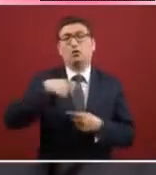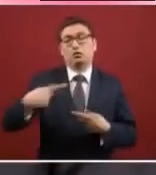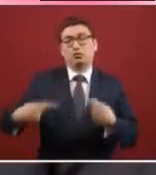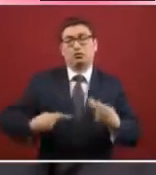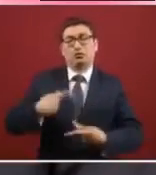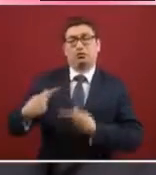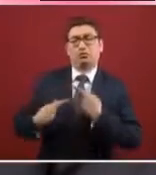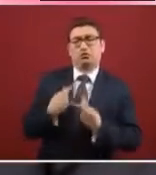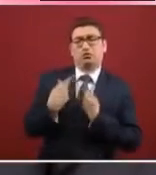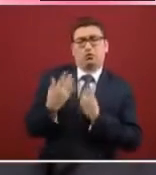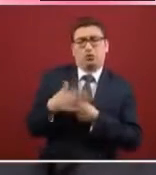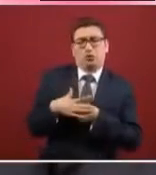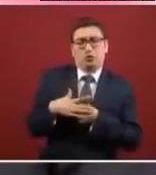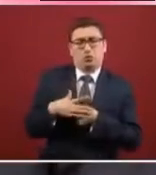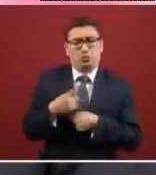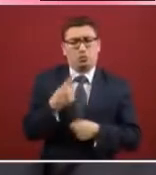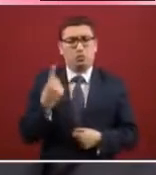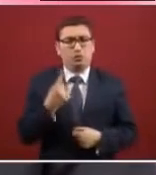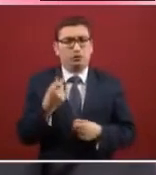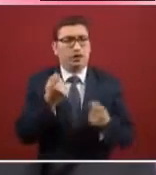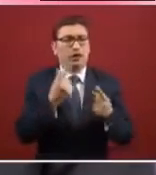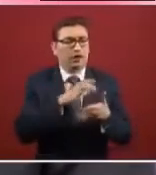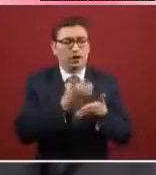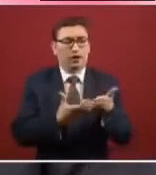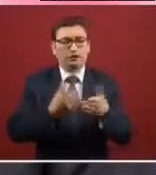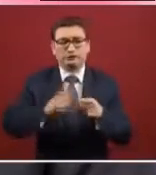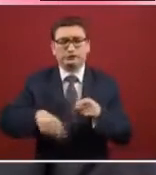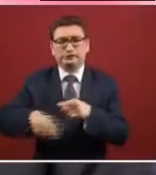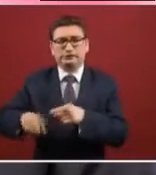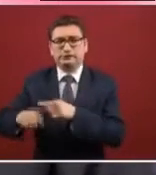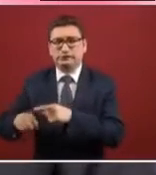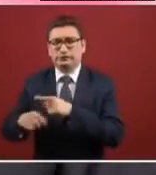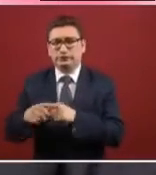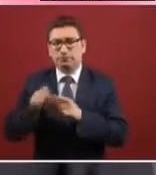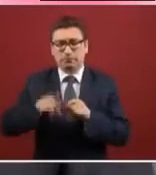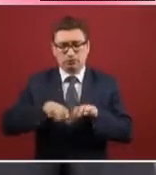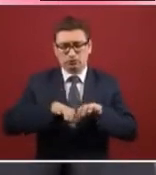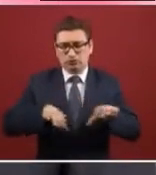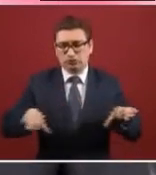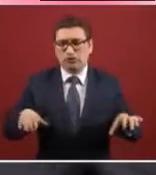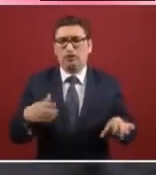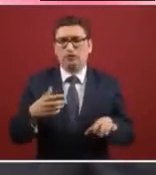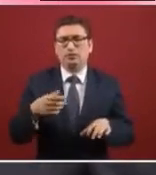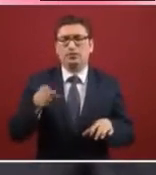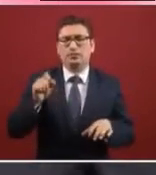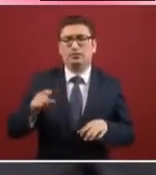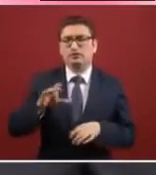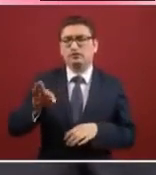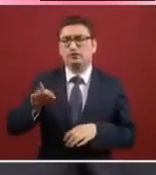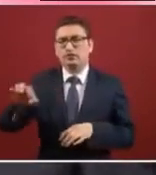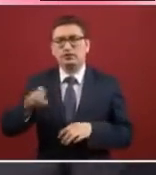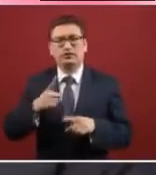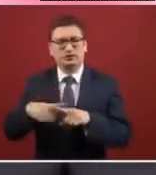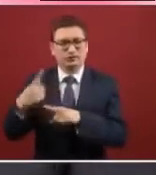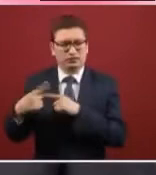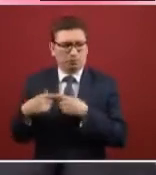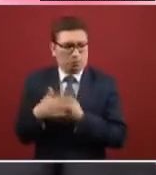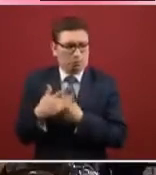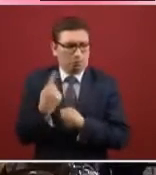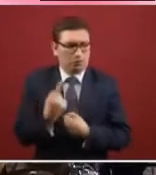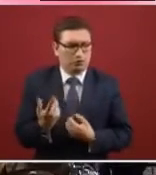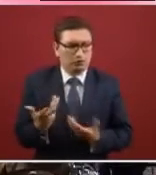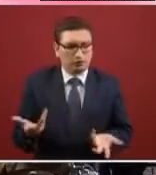you're questioning why the revision of the contracts of the gas debts of the Electrical pues es que,